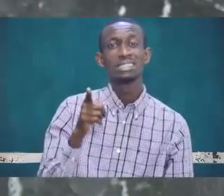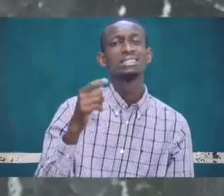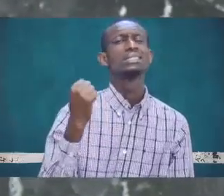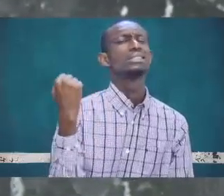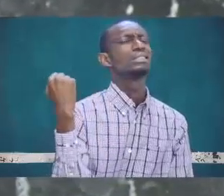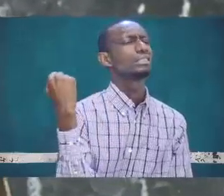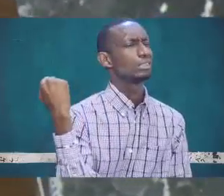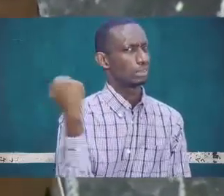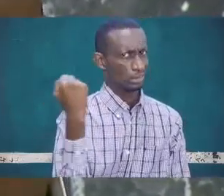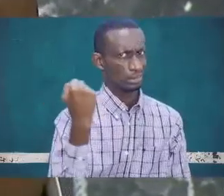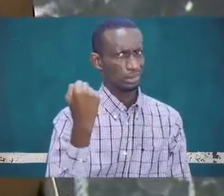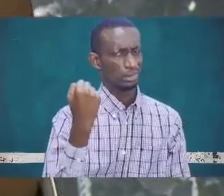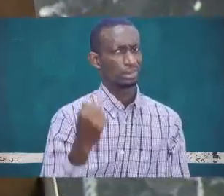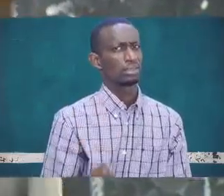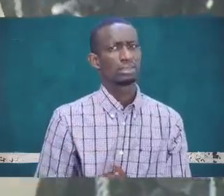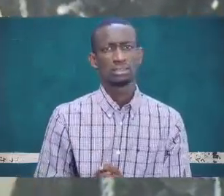strongly